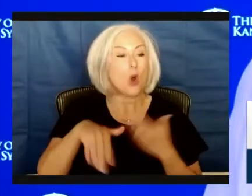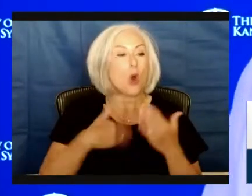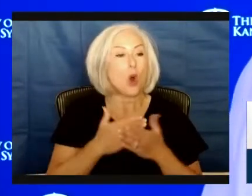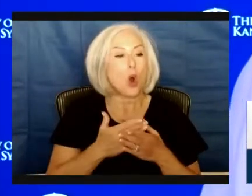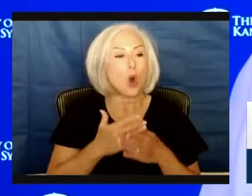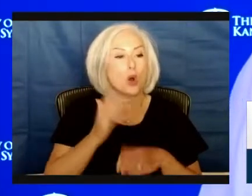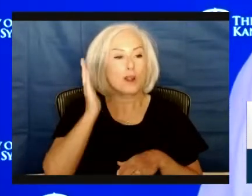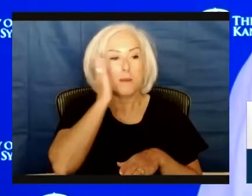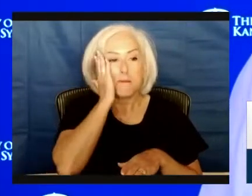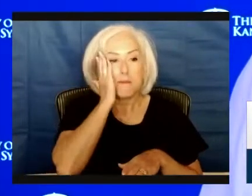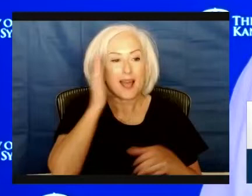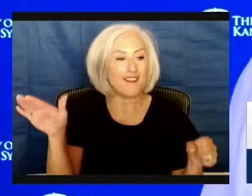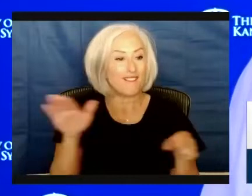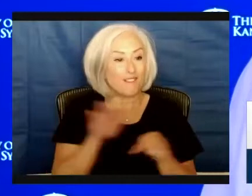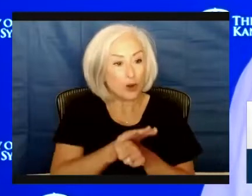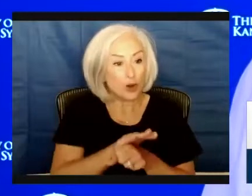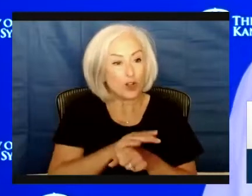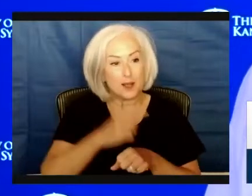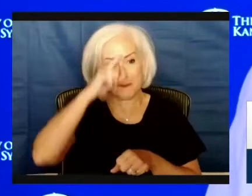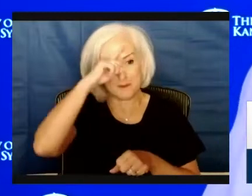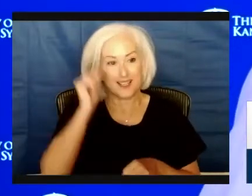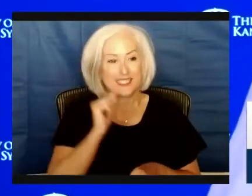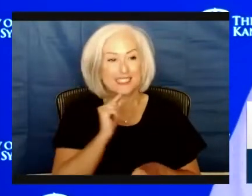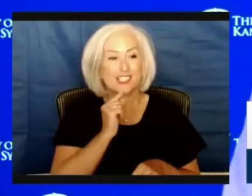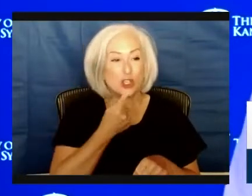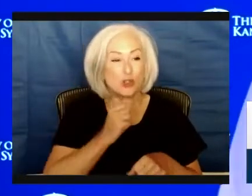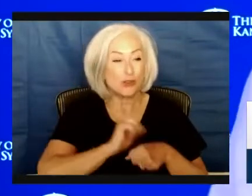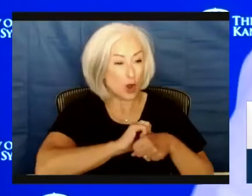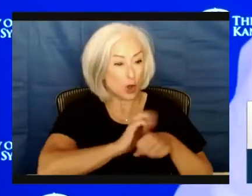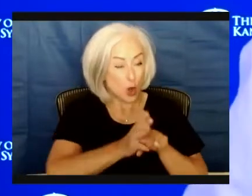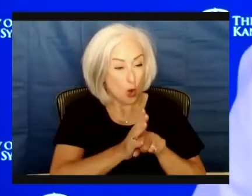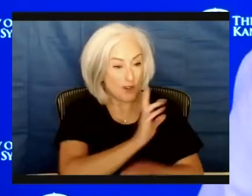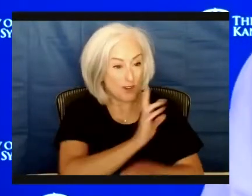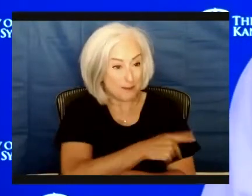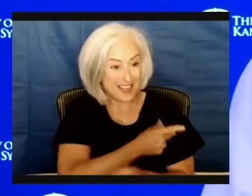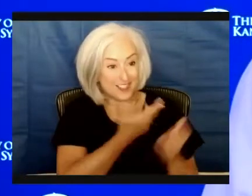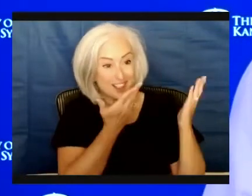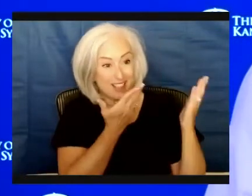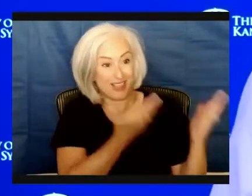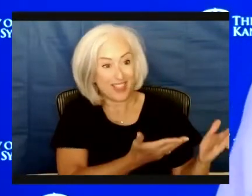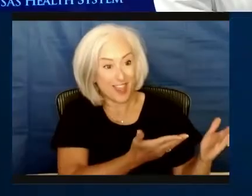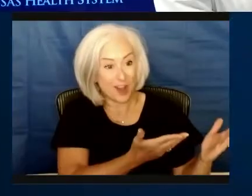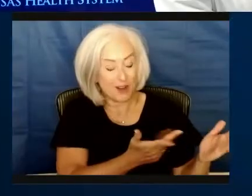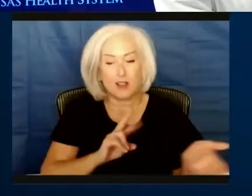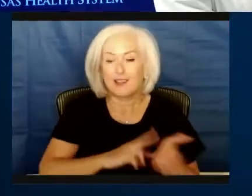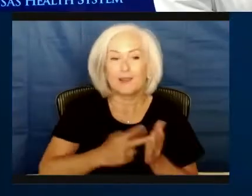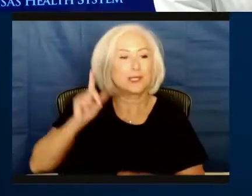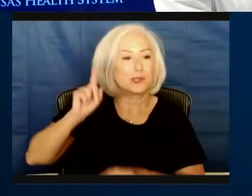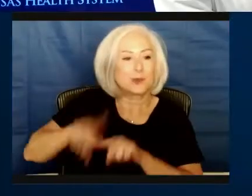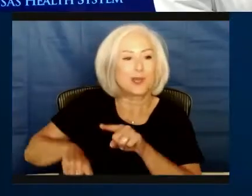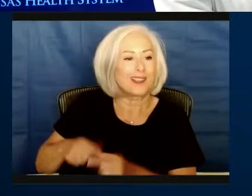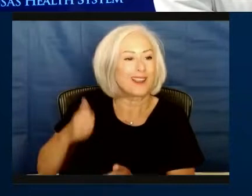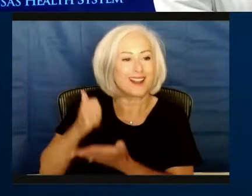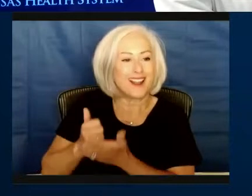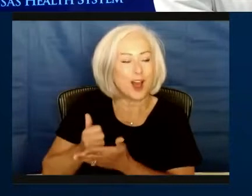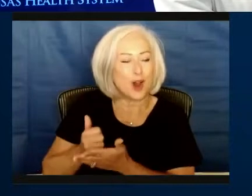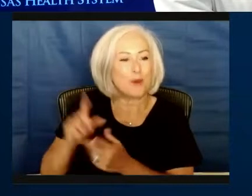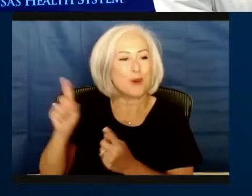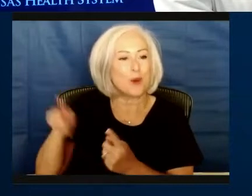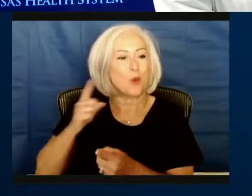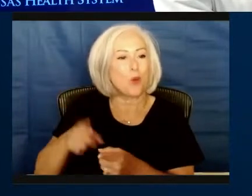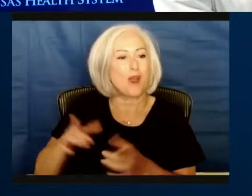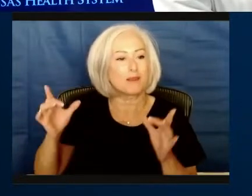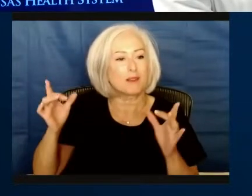that definitely could affect capacity and affect our ability to treat these actual trauma patients. Imagine, if something like this had happened when